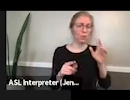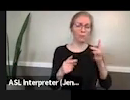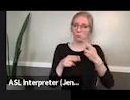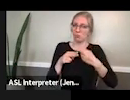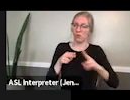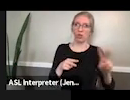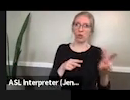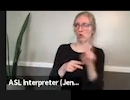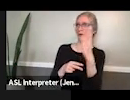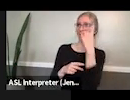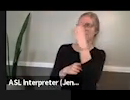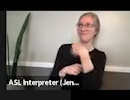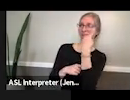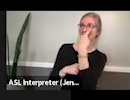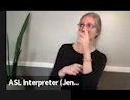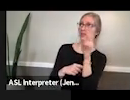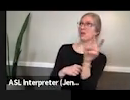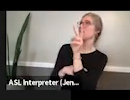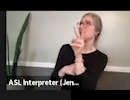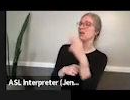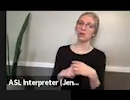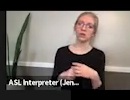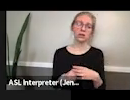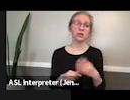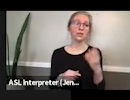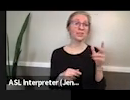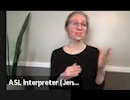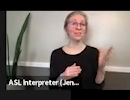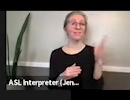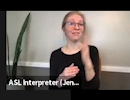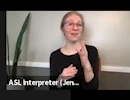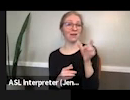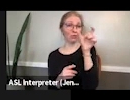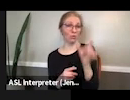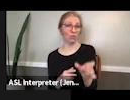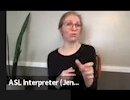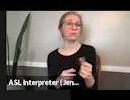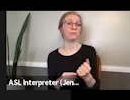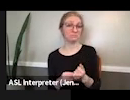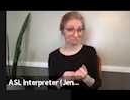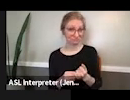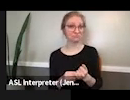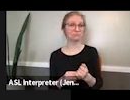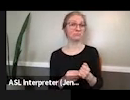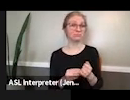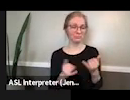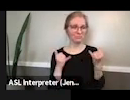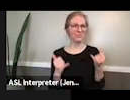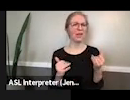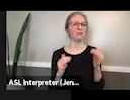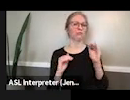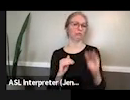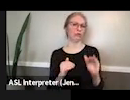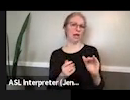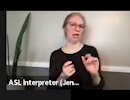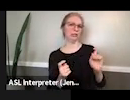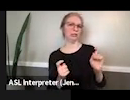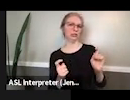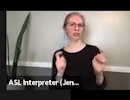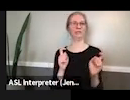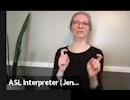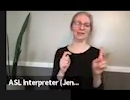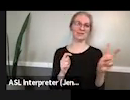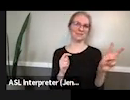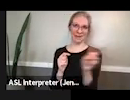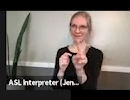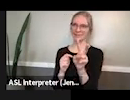go to the next column, you see that, okay, the child is beginning to shift gaze, all right?